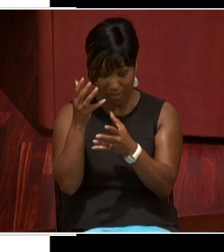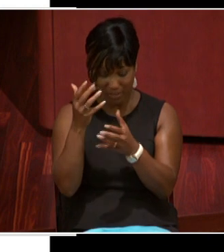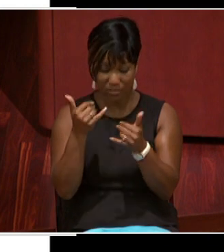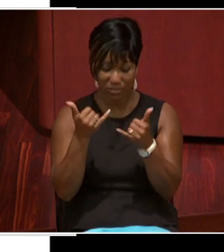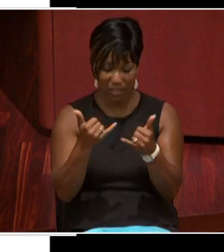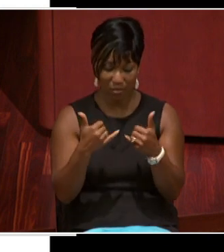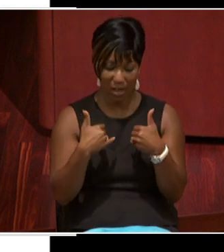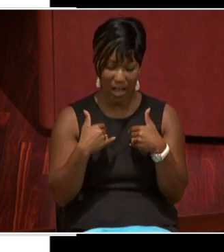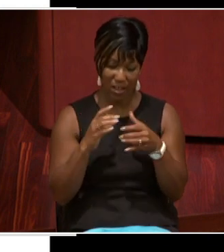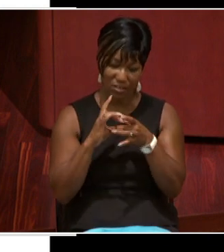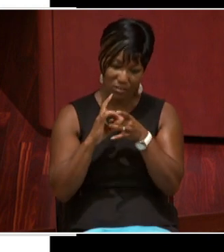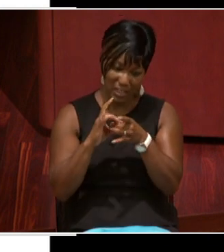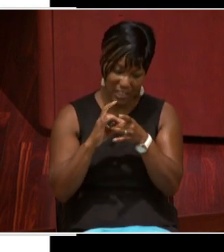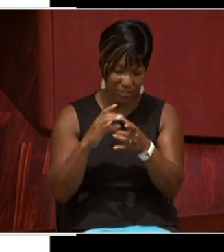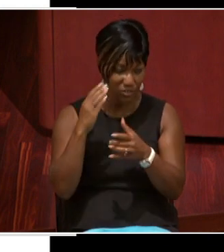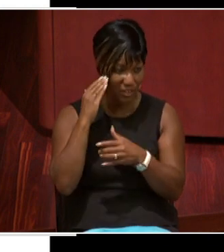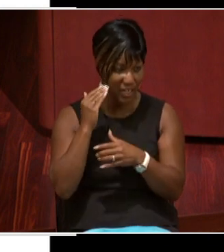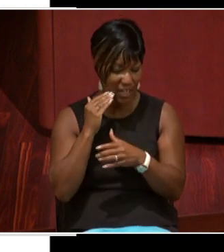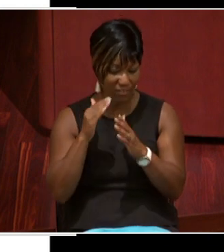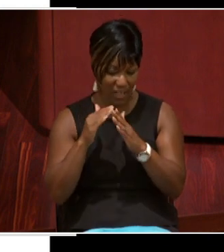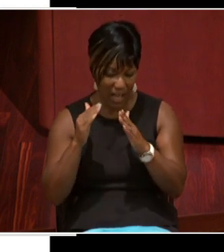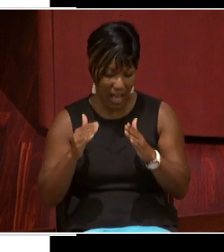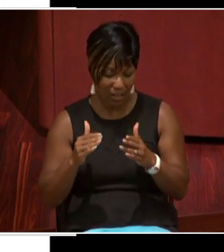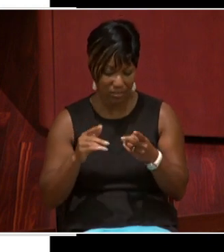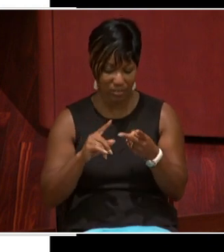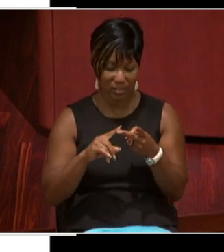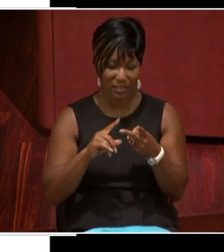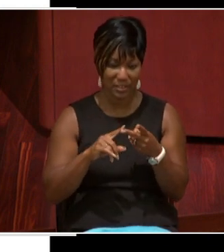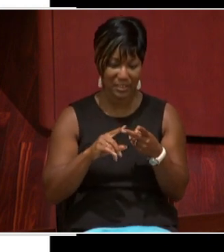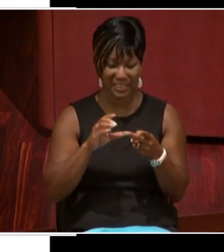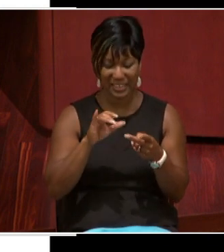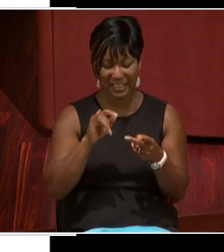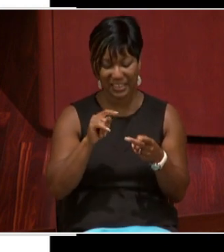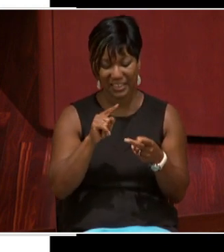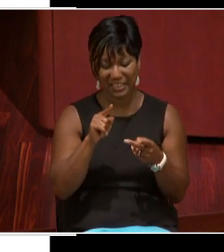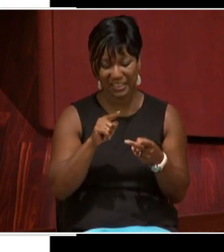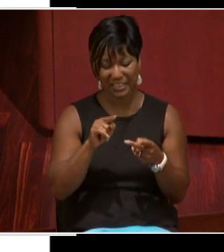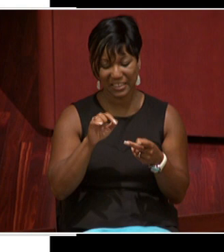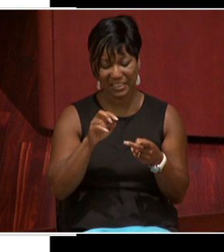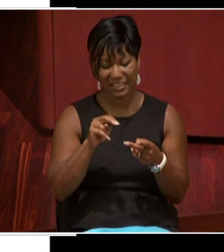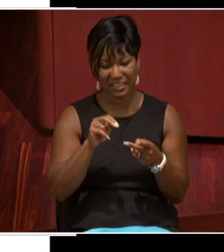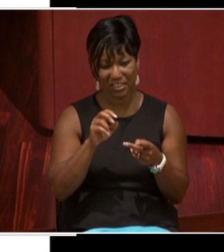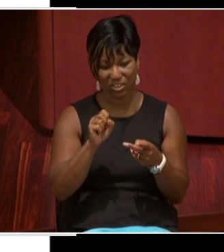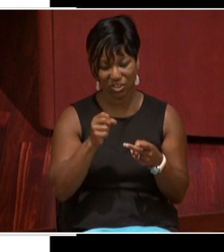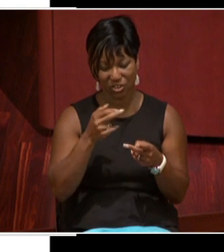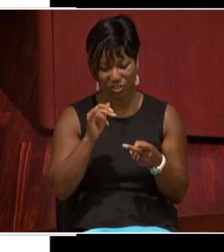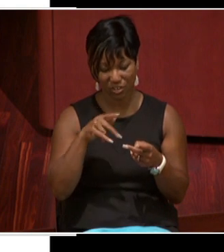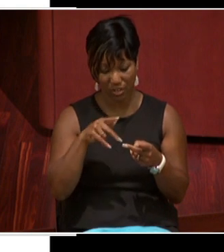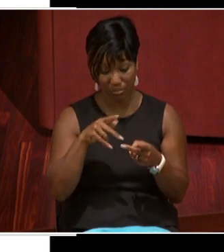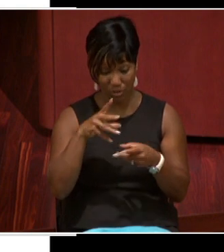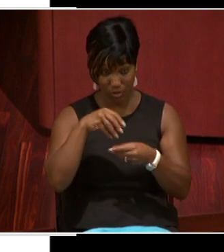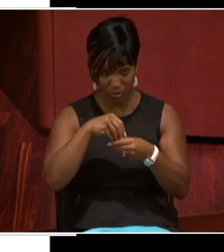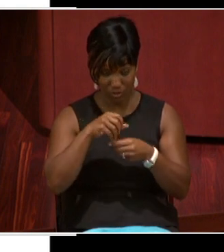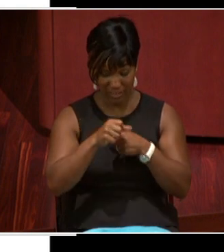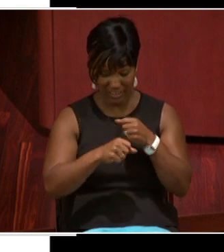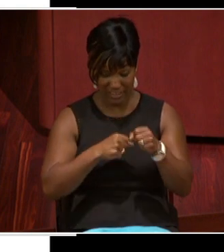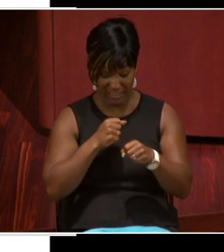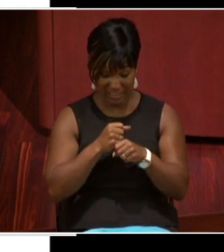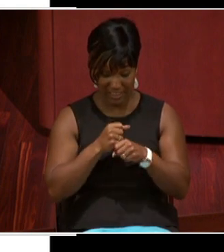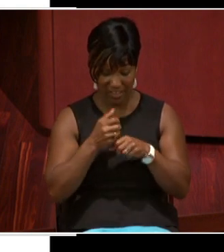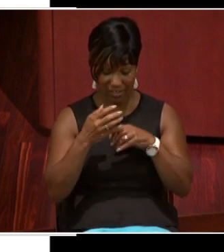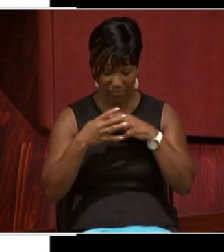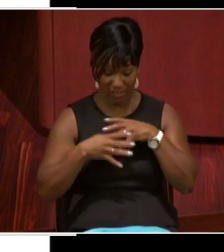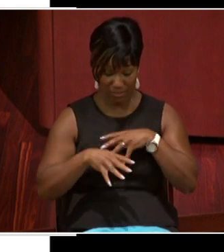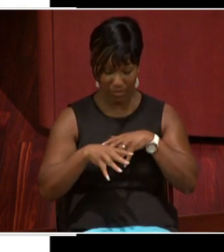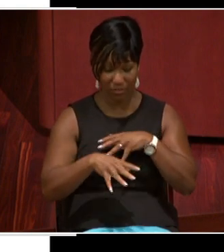the relationships to the head of the household, citizenship information, including the year of immigration and the